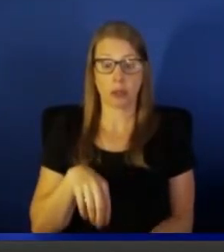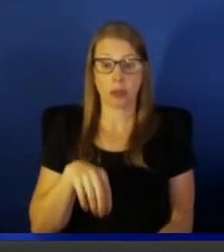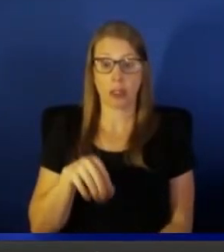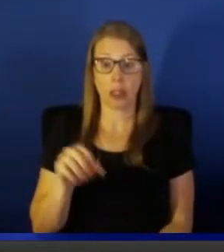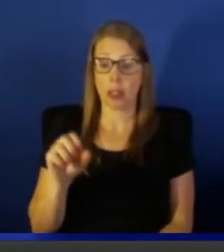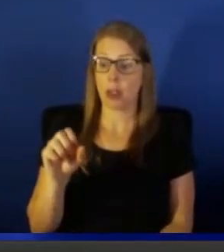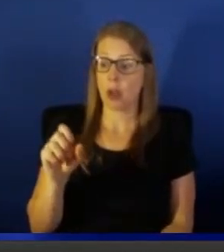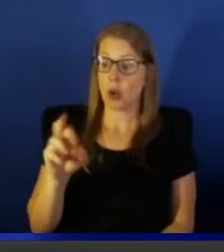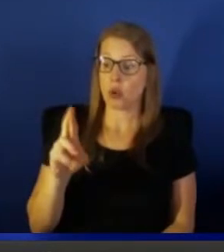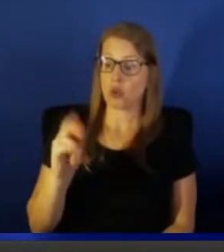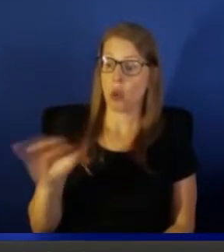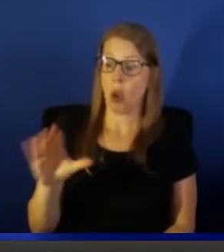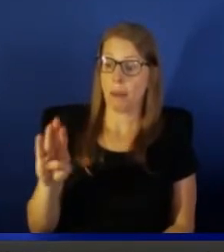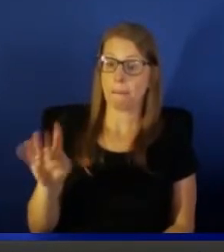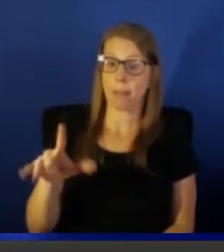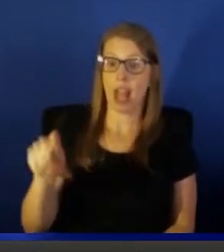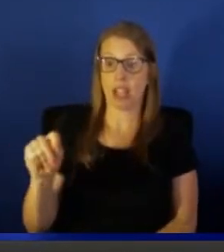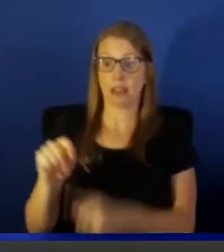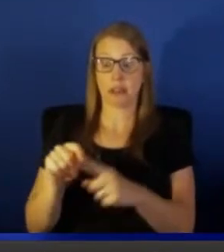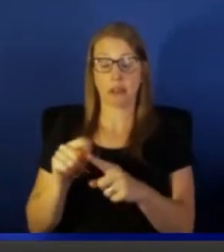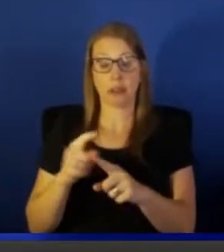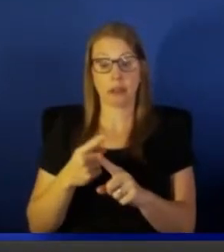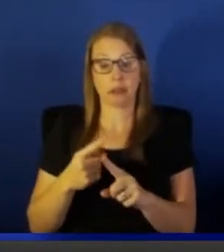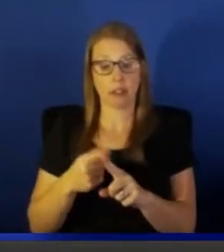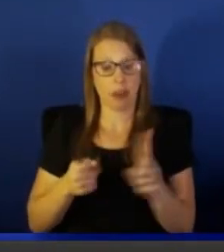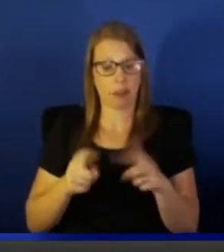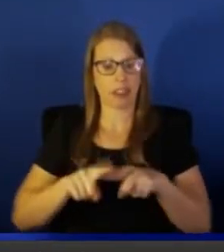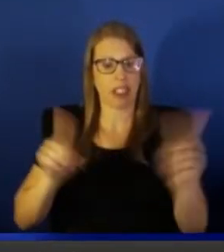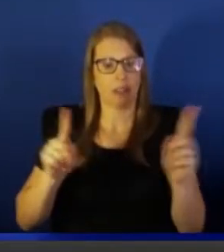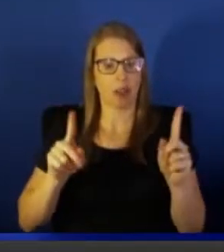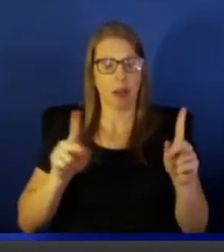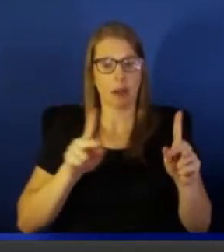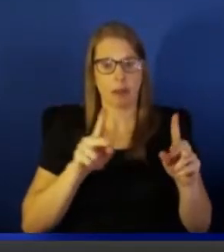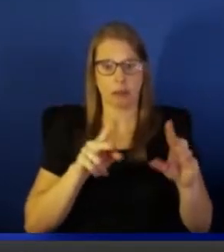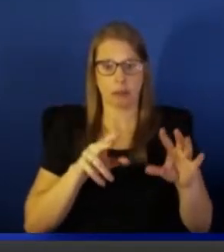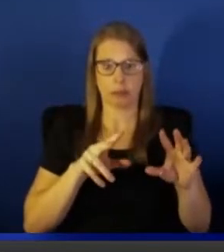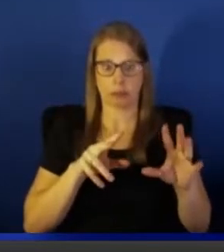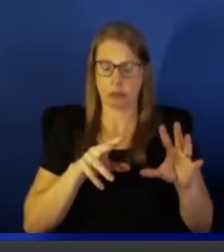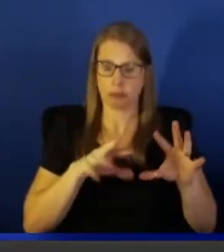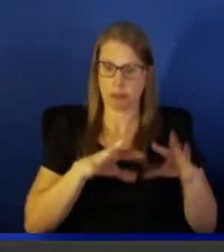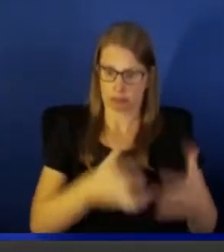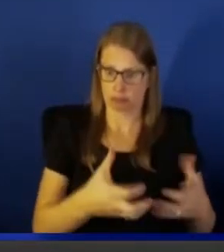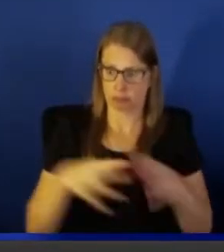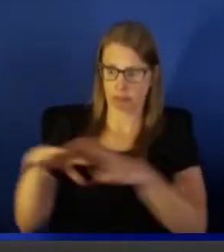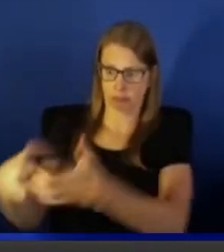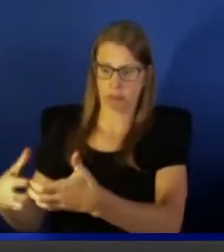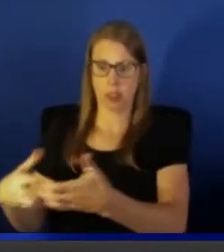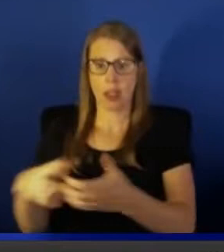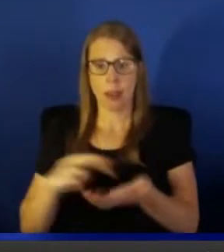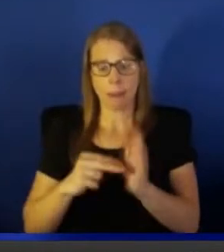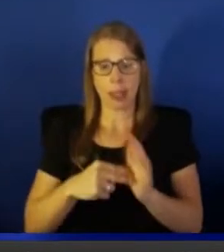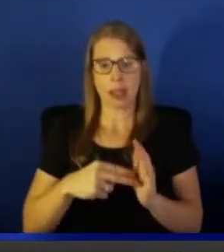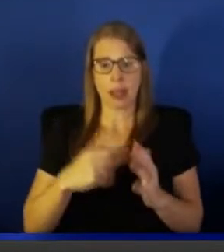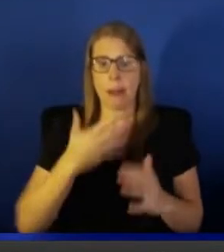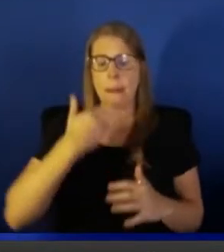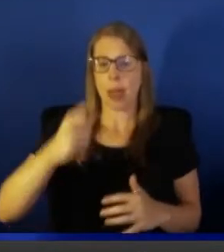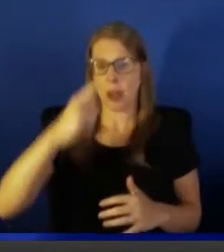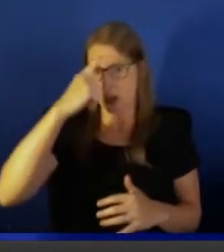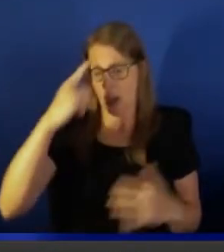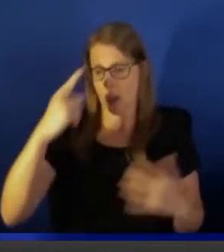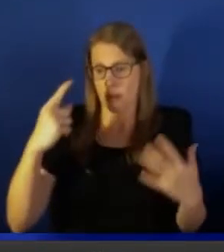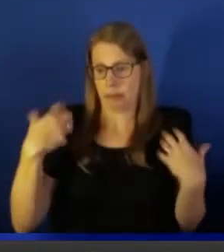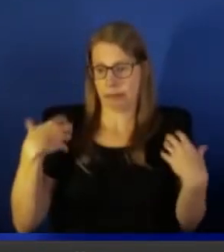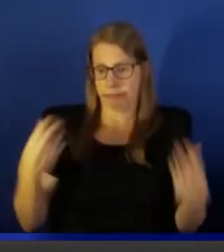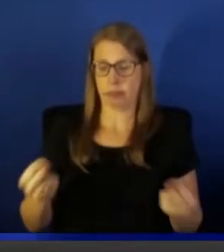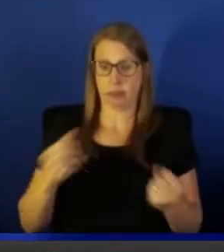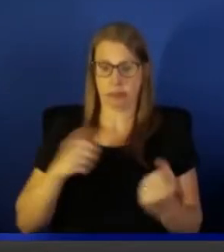We represent different parties or come from different parties who helped, I think, invest in a better mental health framework that allows us to have responses, red flag laws